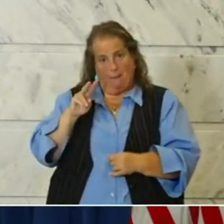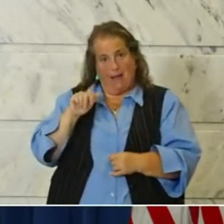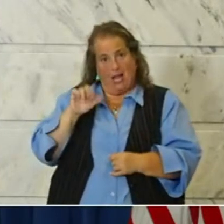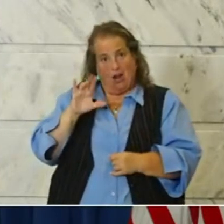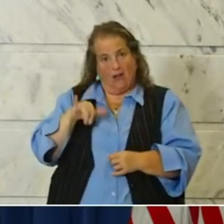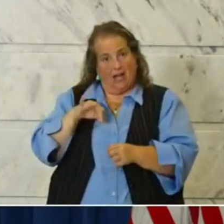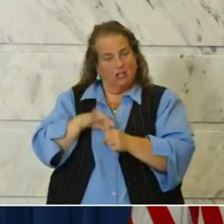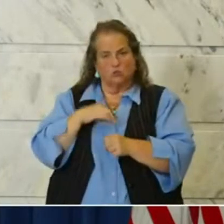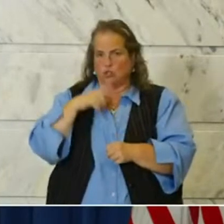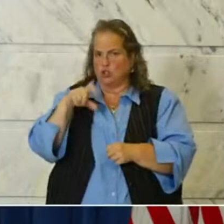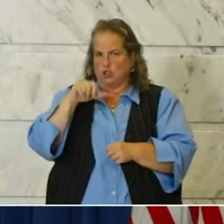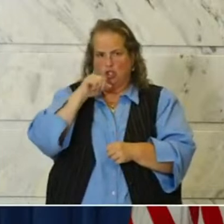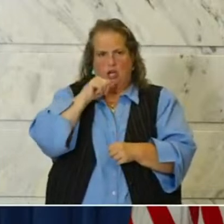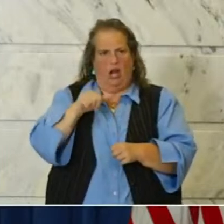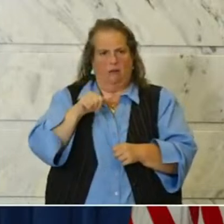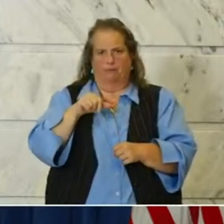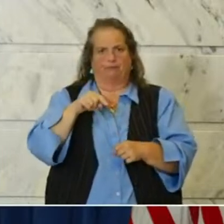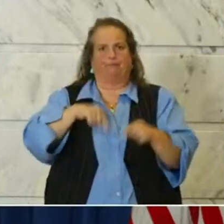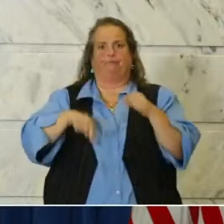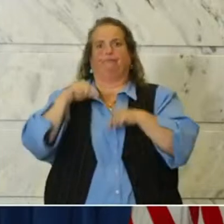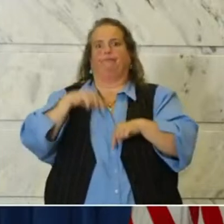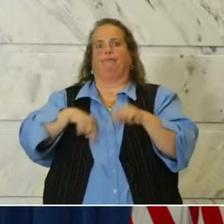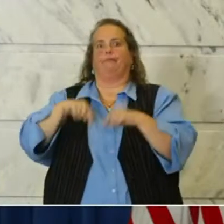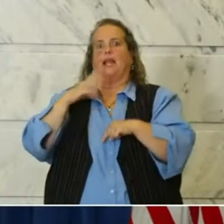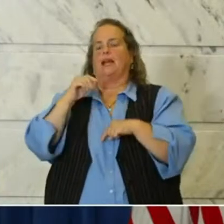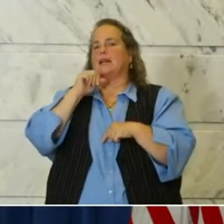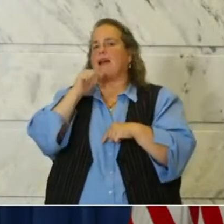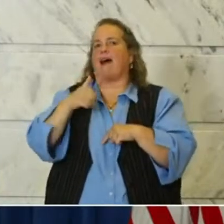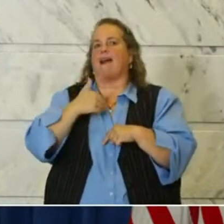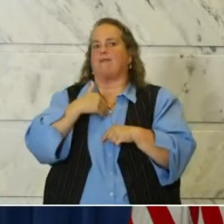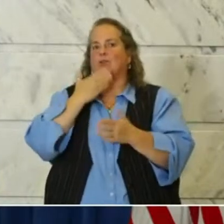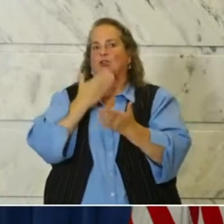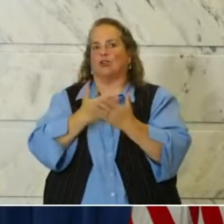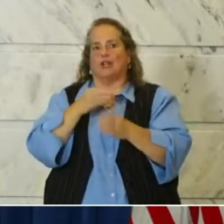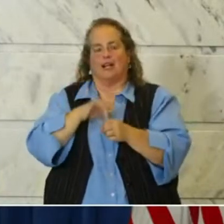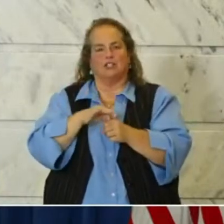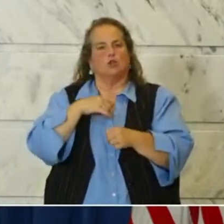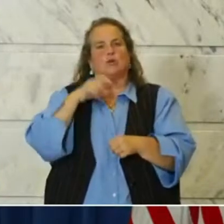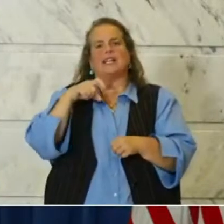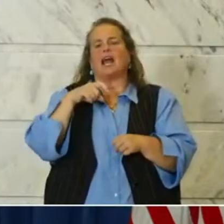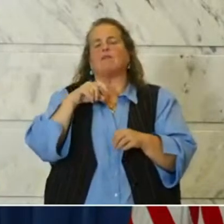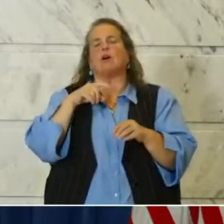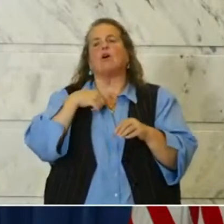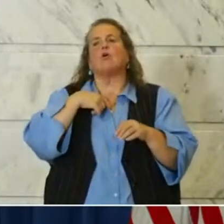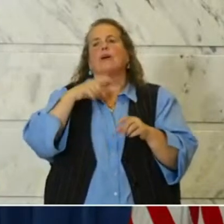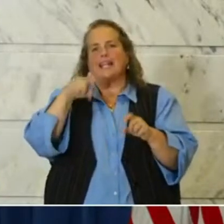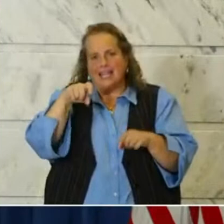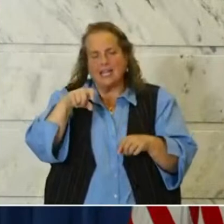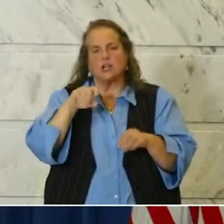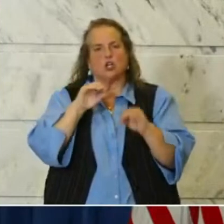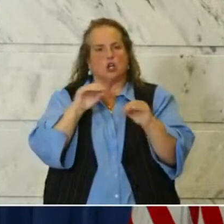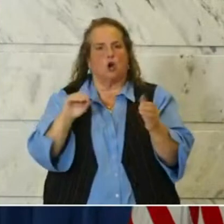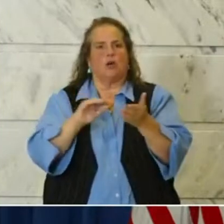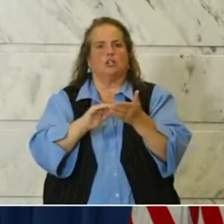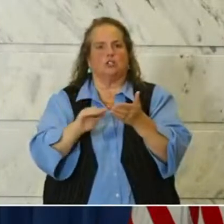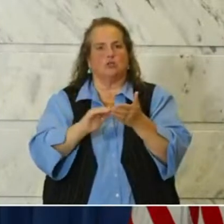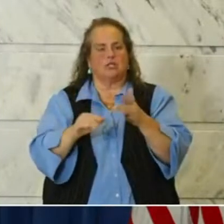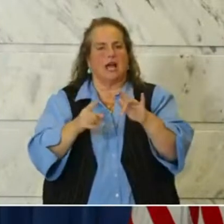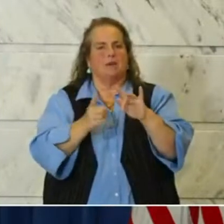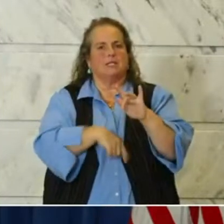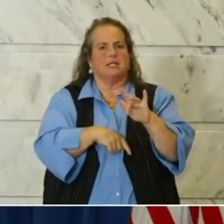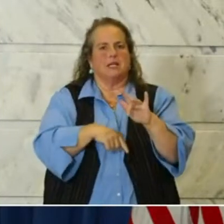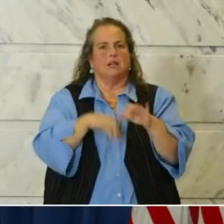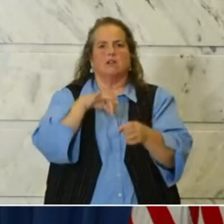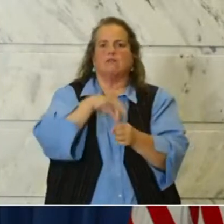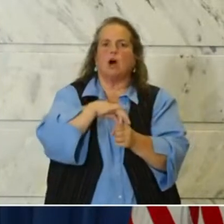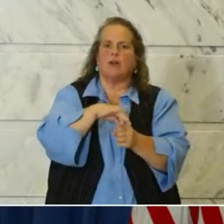shouldn't move backwards from there. We need no excuse absentee voting. That is necessary when you have a worldwide health pandemic out